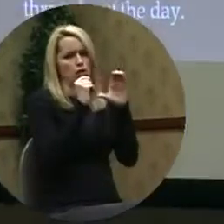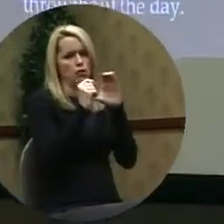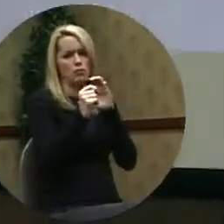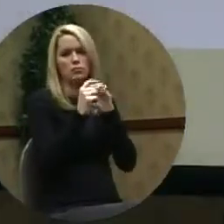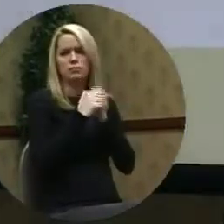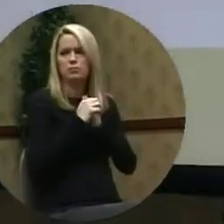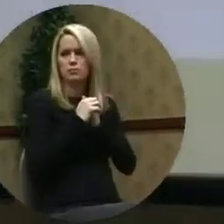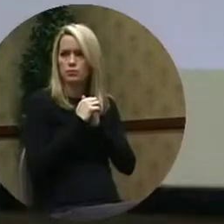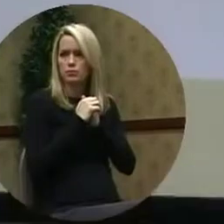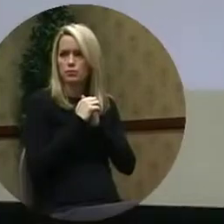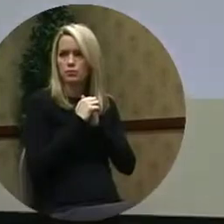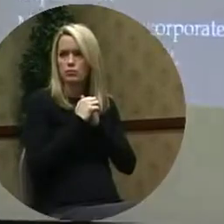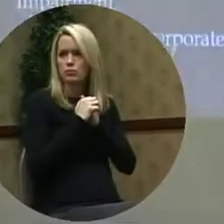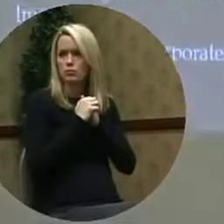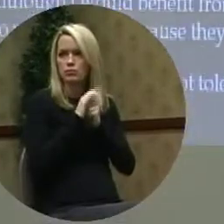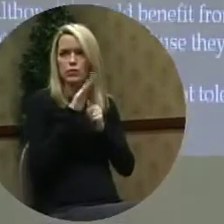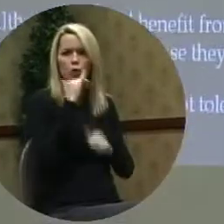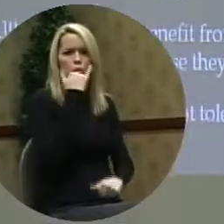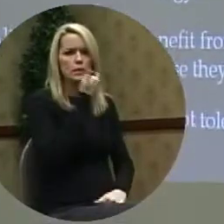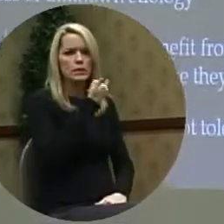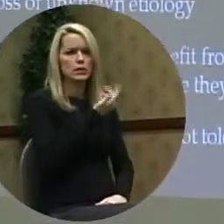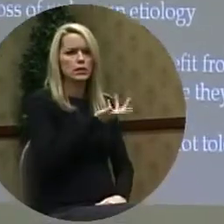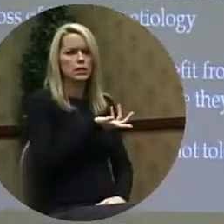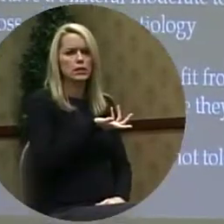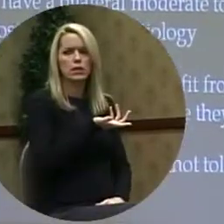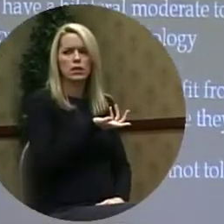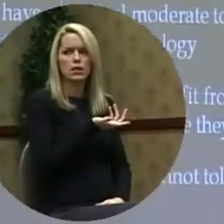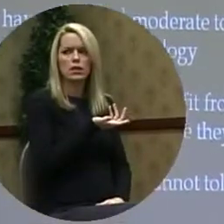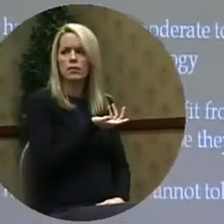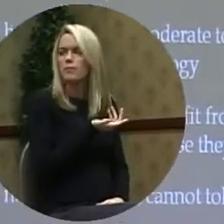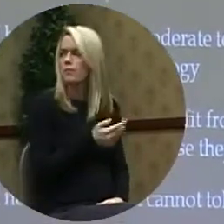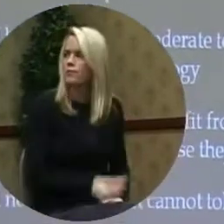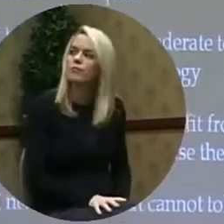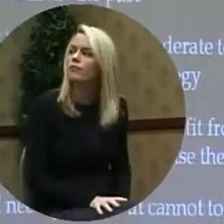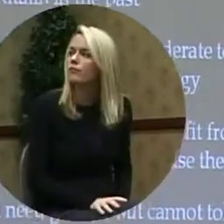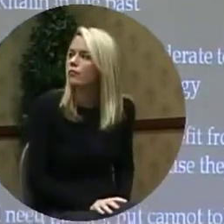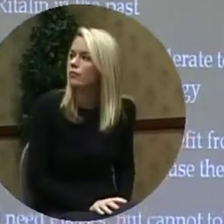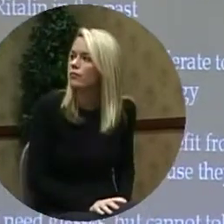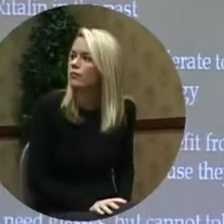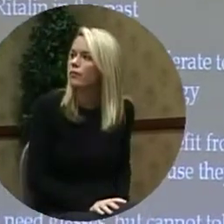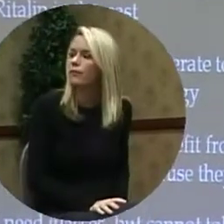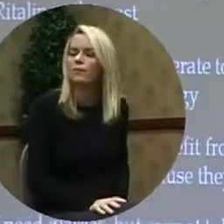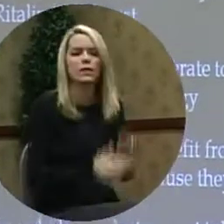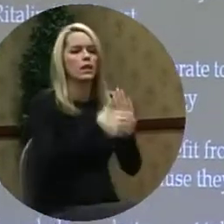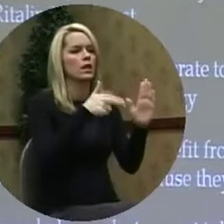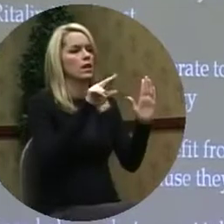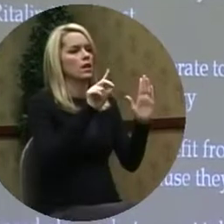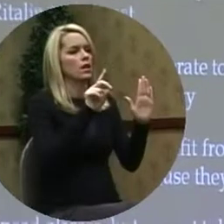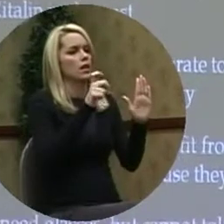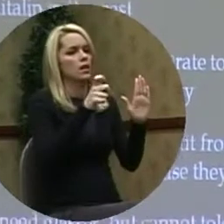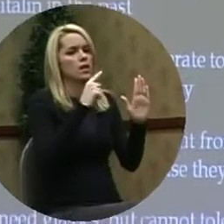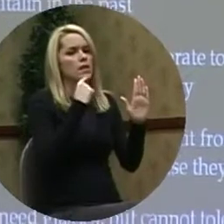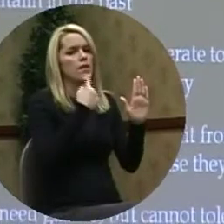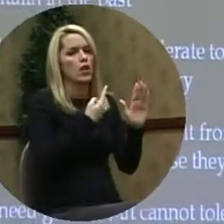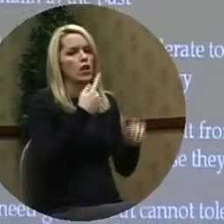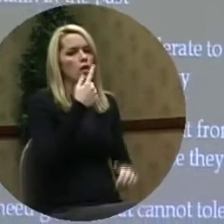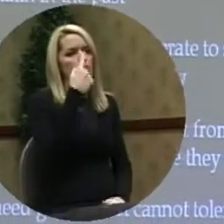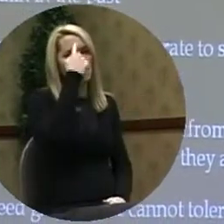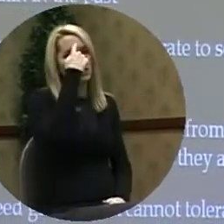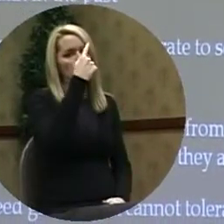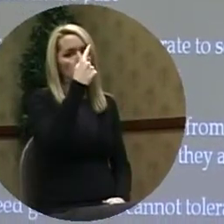And, oops. She was diagnosed with severe mental retardation, and she